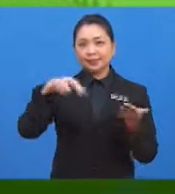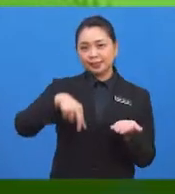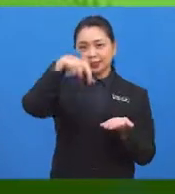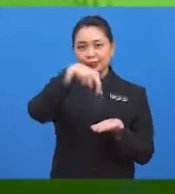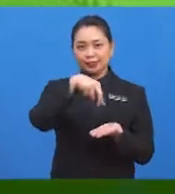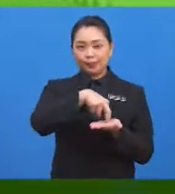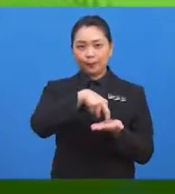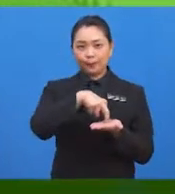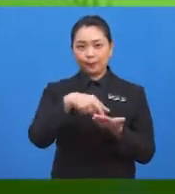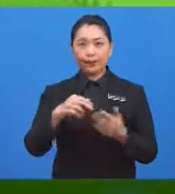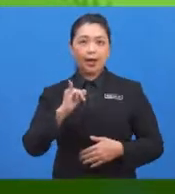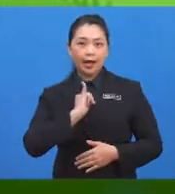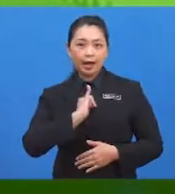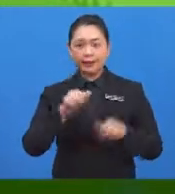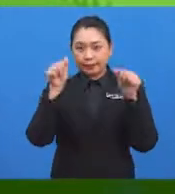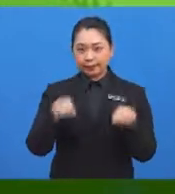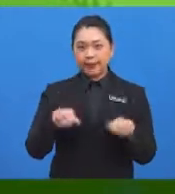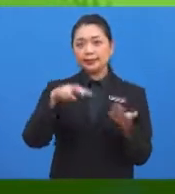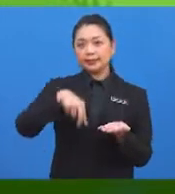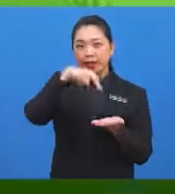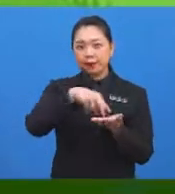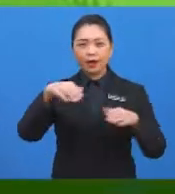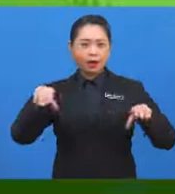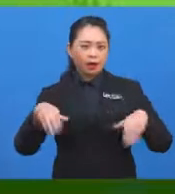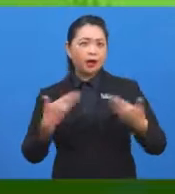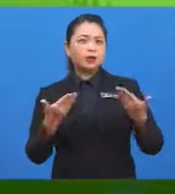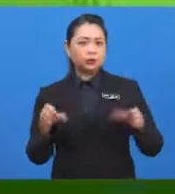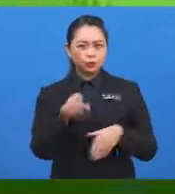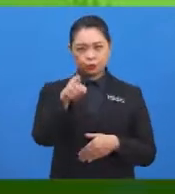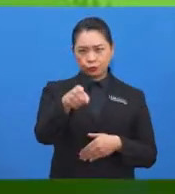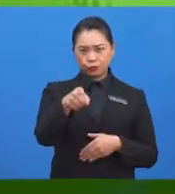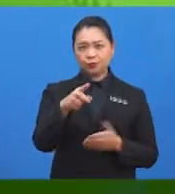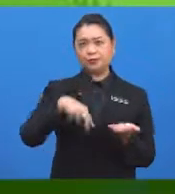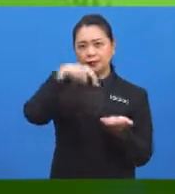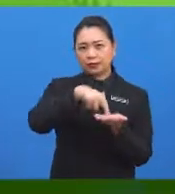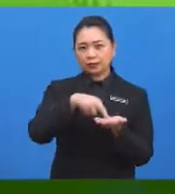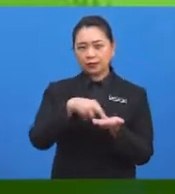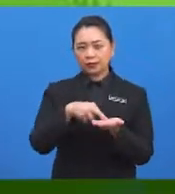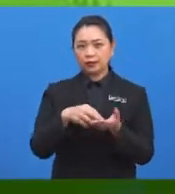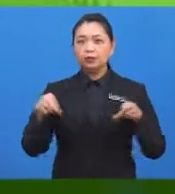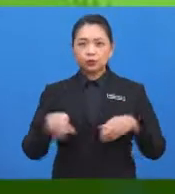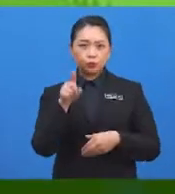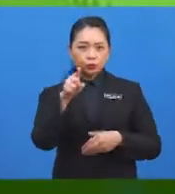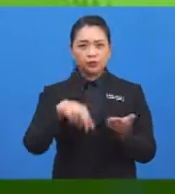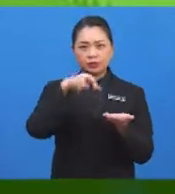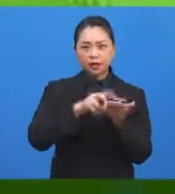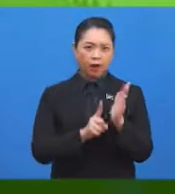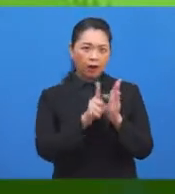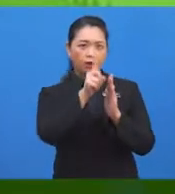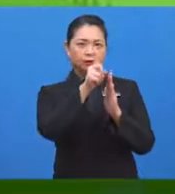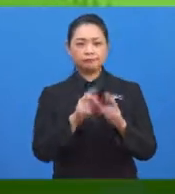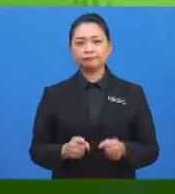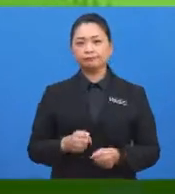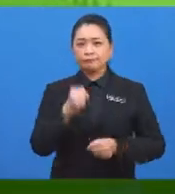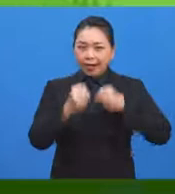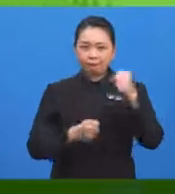Jump. I can jump. How do you jump? Do you jump high?